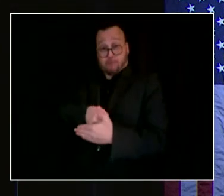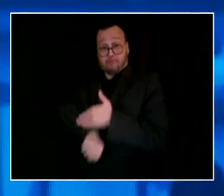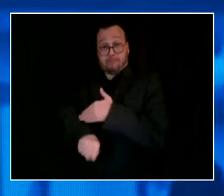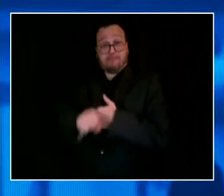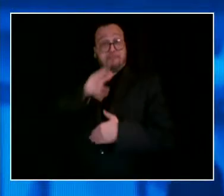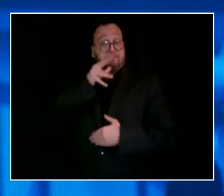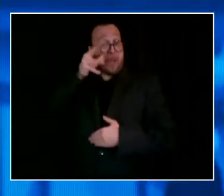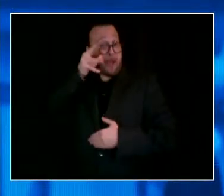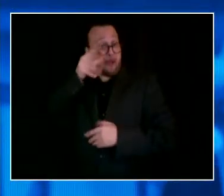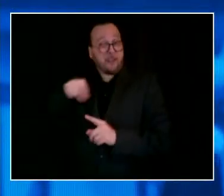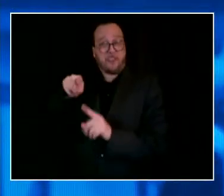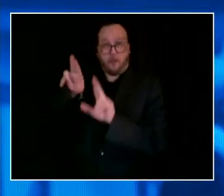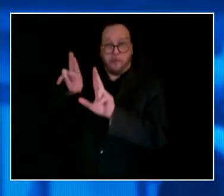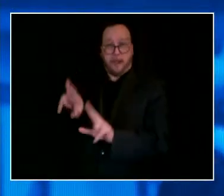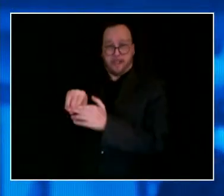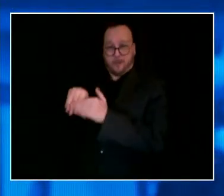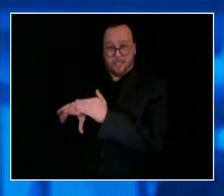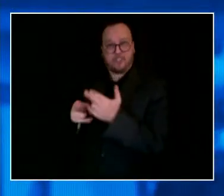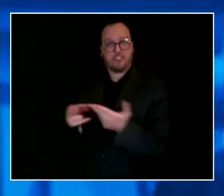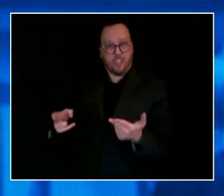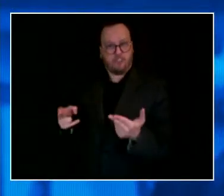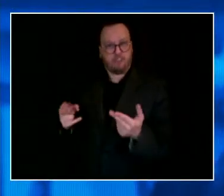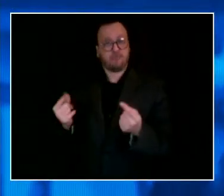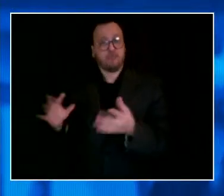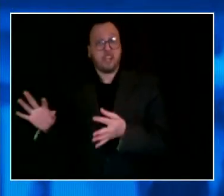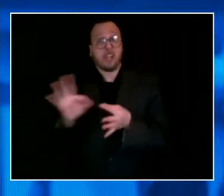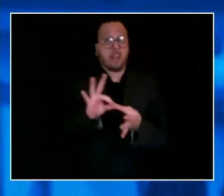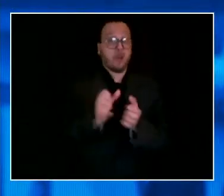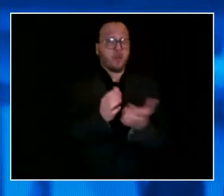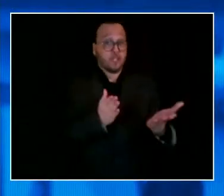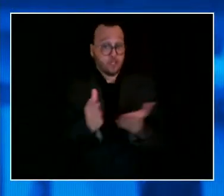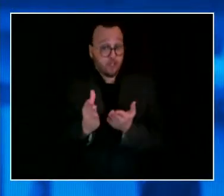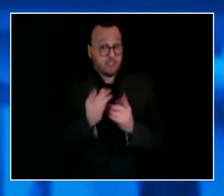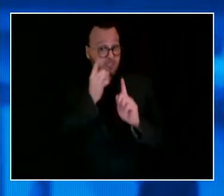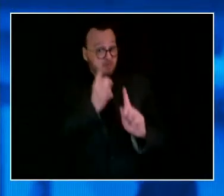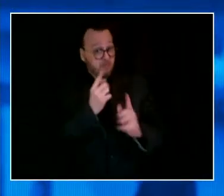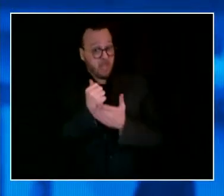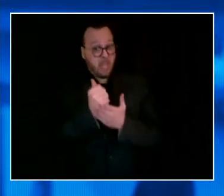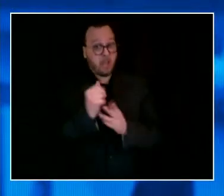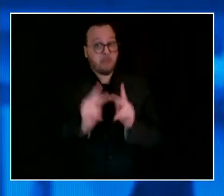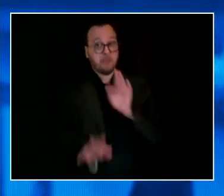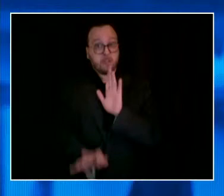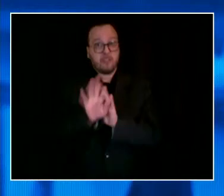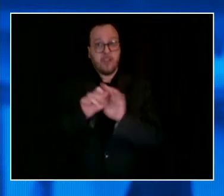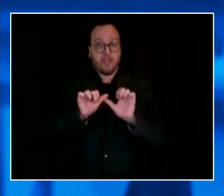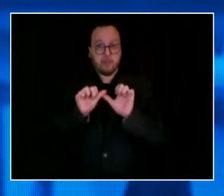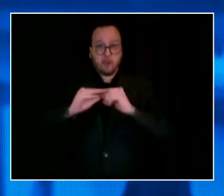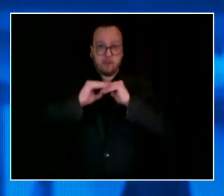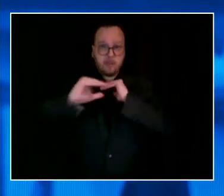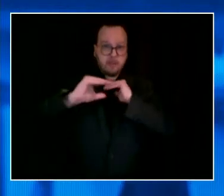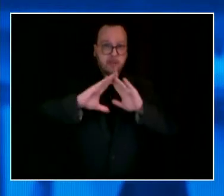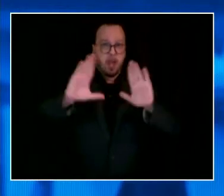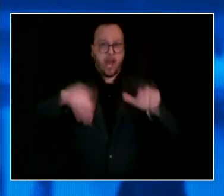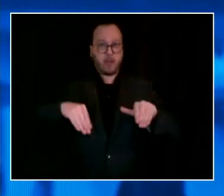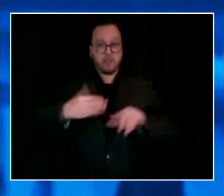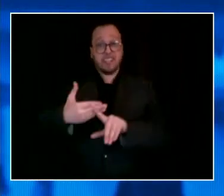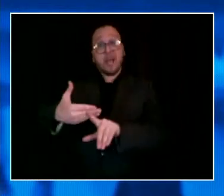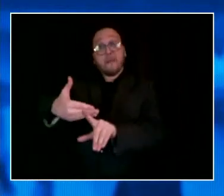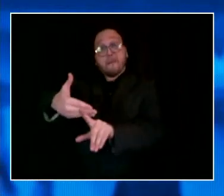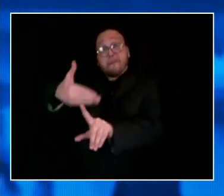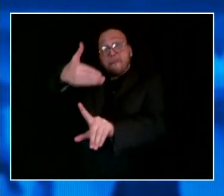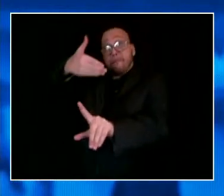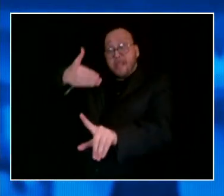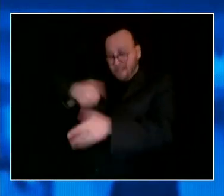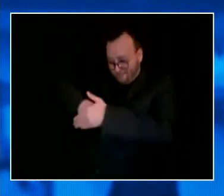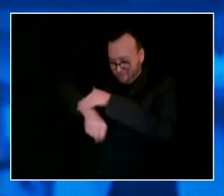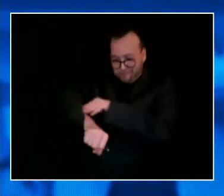shelter with services that help people find permanent housing before their